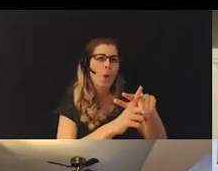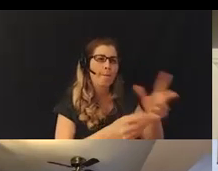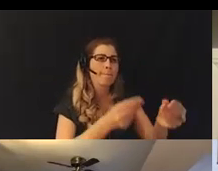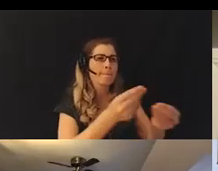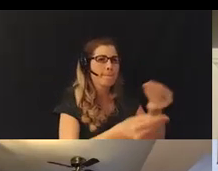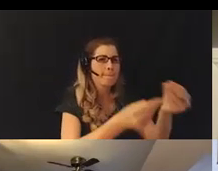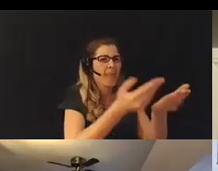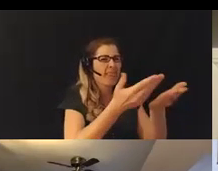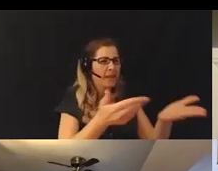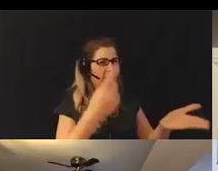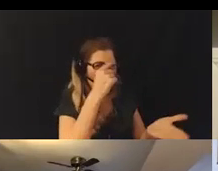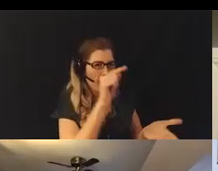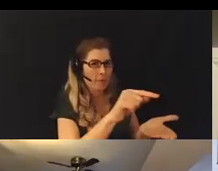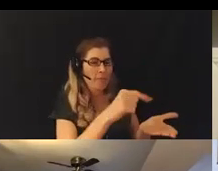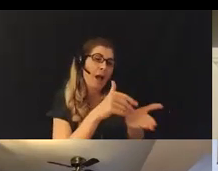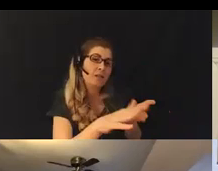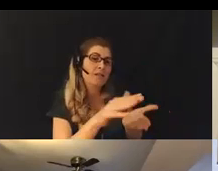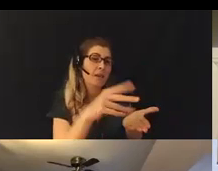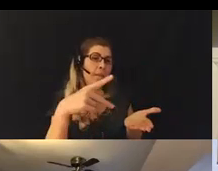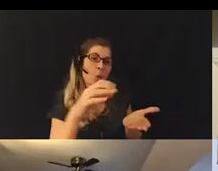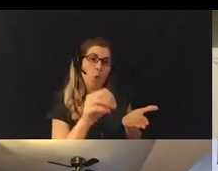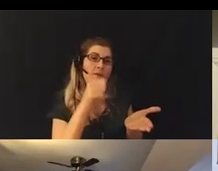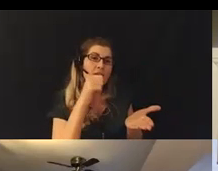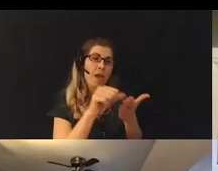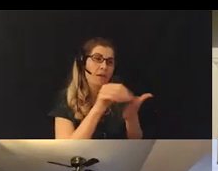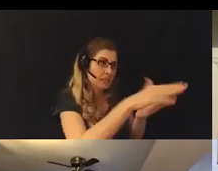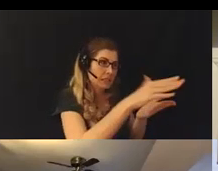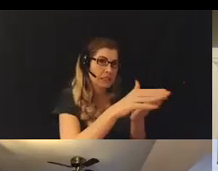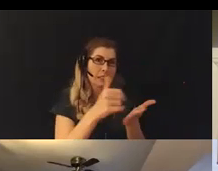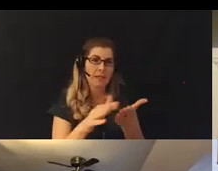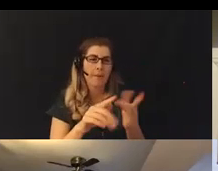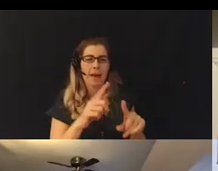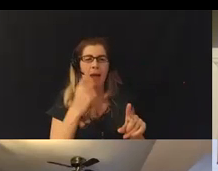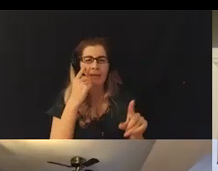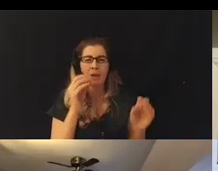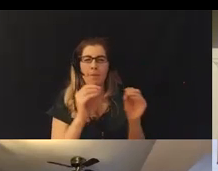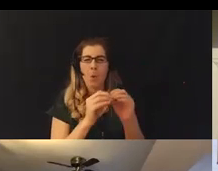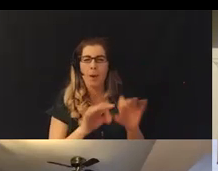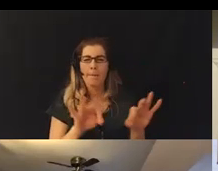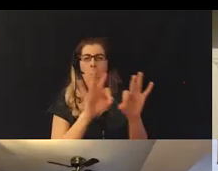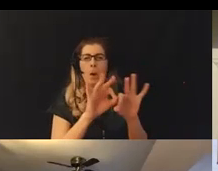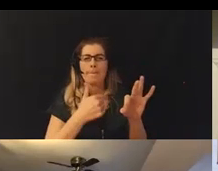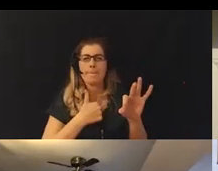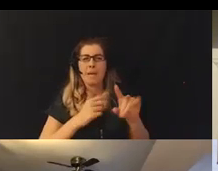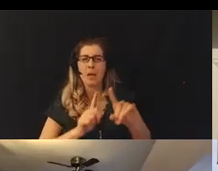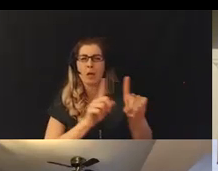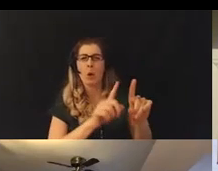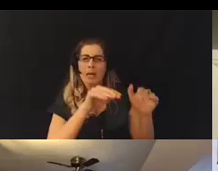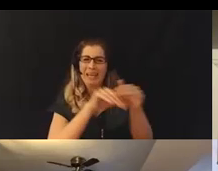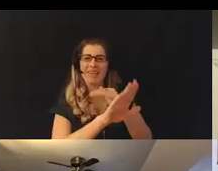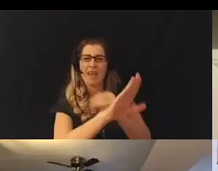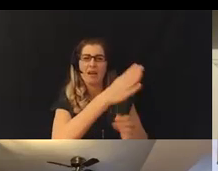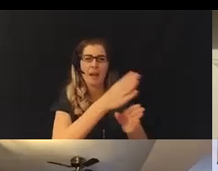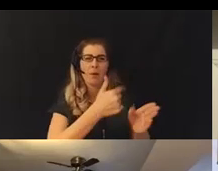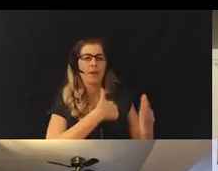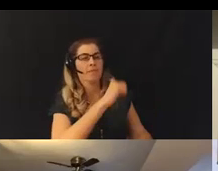I can very easily send it through the post office and do it that way, but I think it is more beneficial for them to see me in their neighborhoods, knocking on their